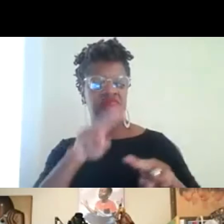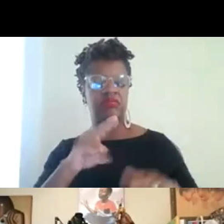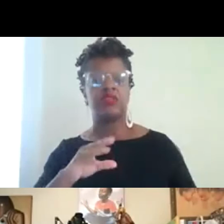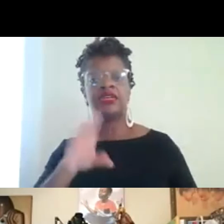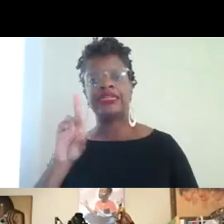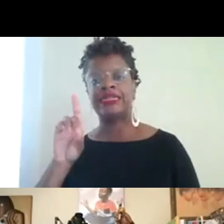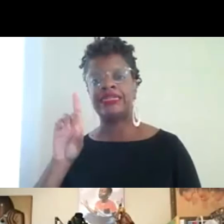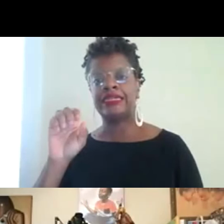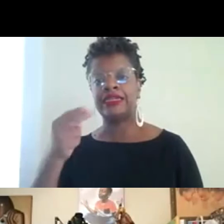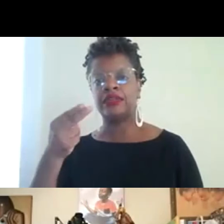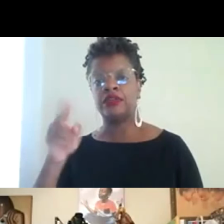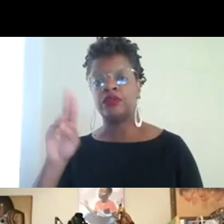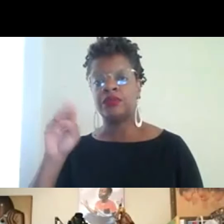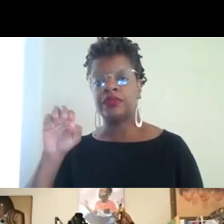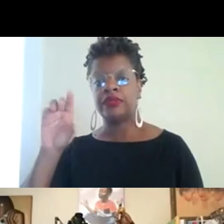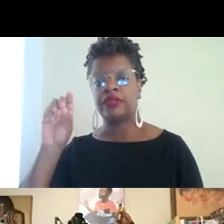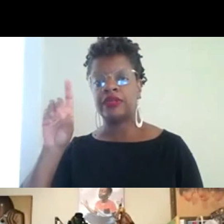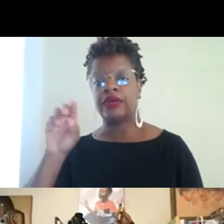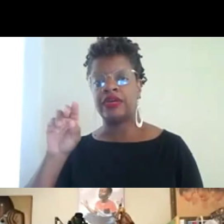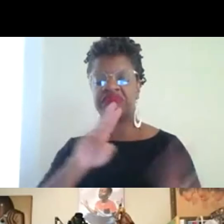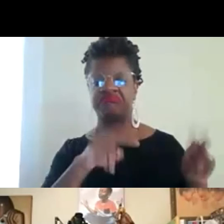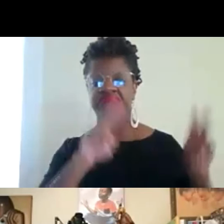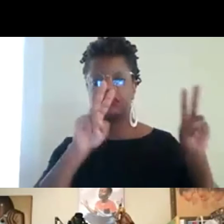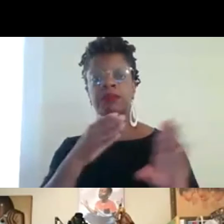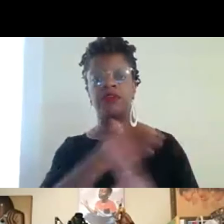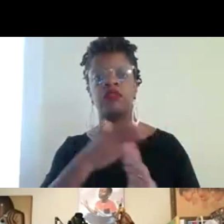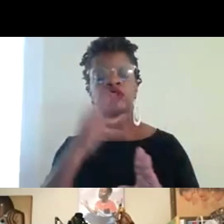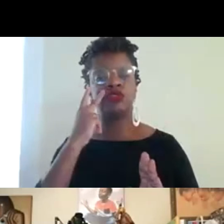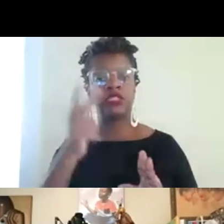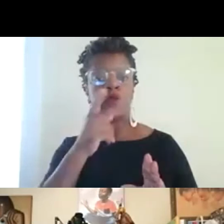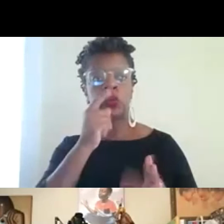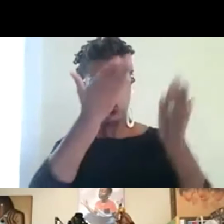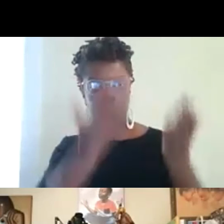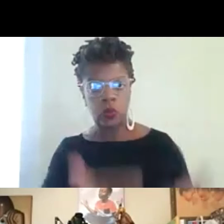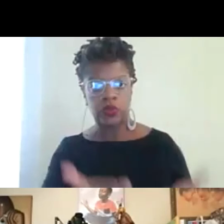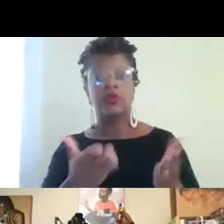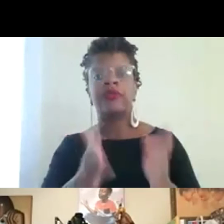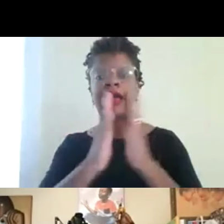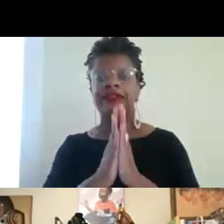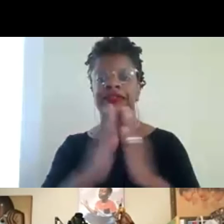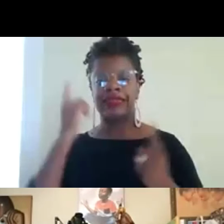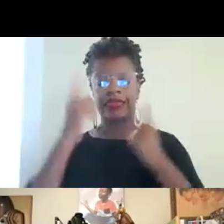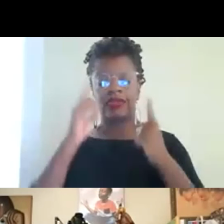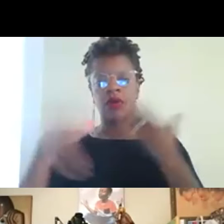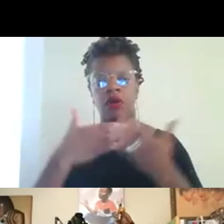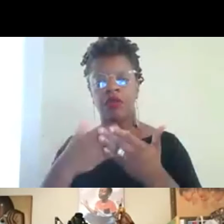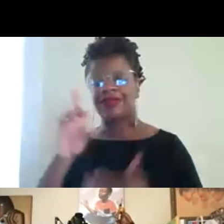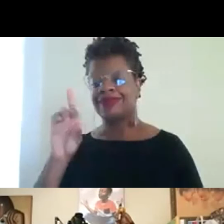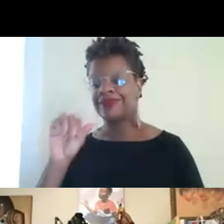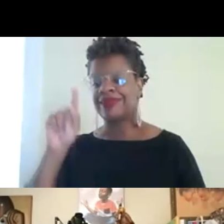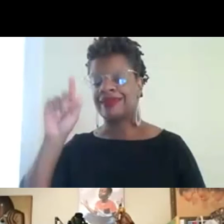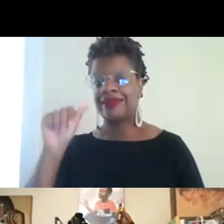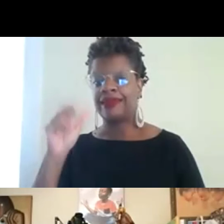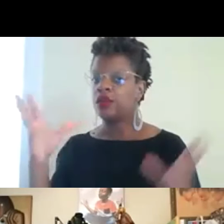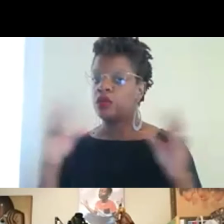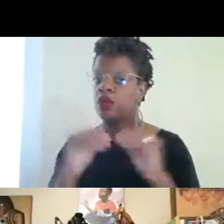first before schools and society see their humanity. And so I'm asking us to think about these data, and we can no